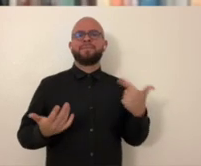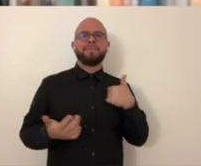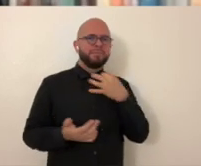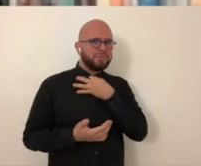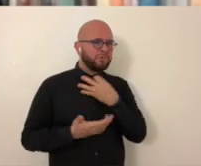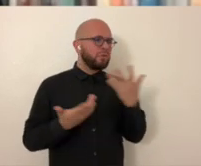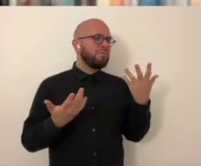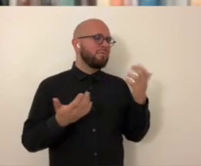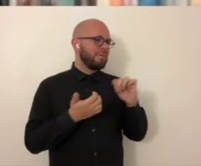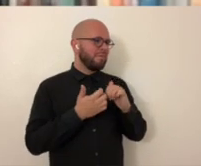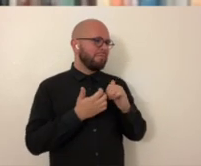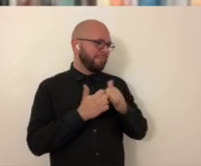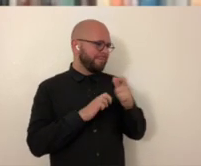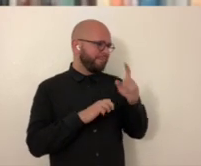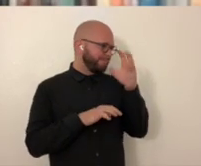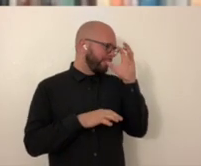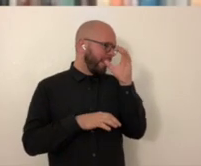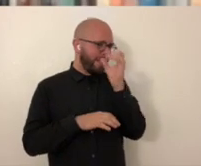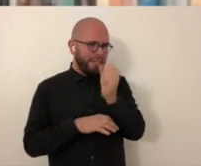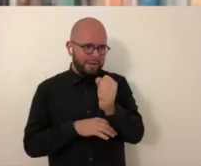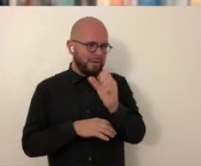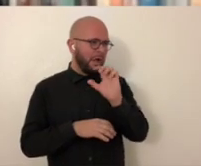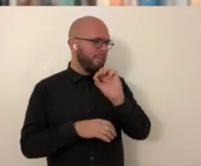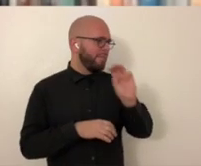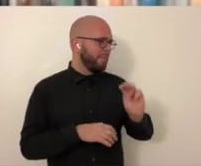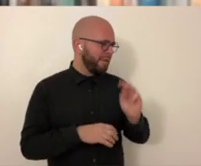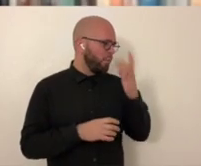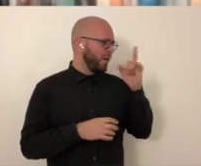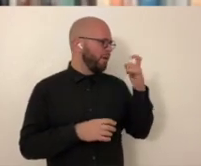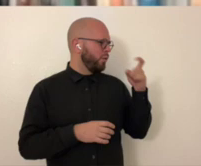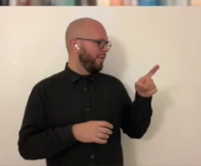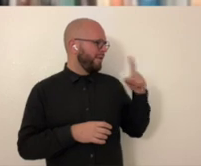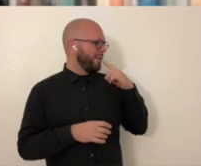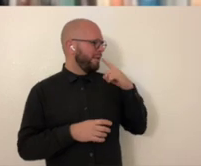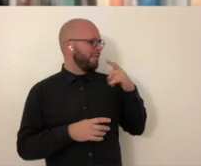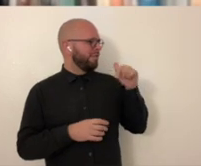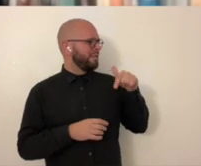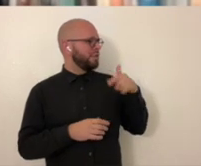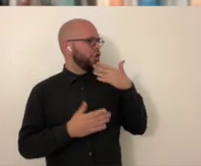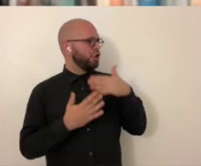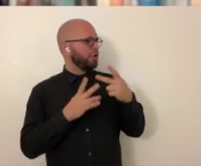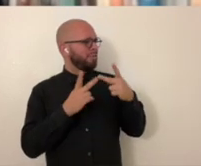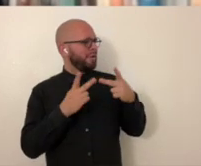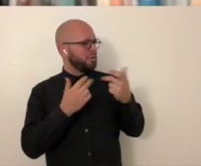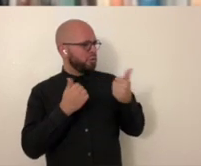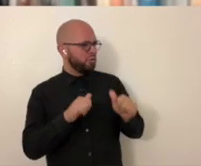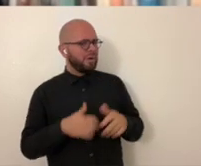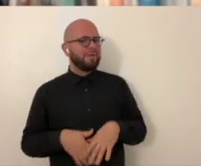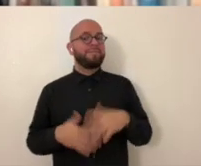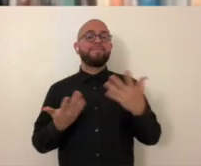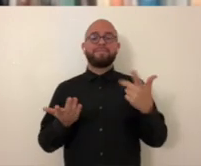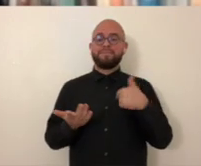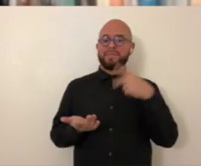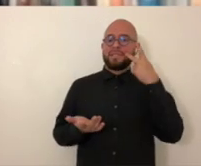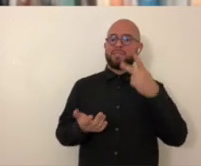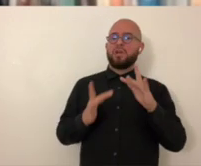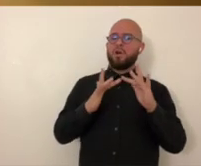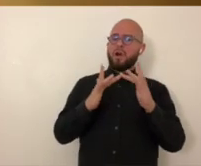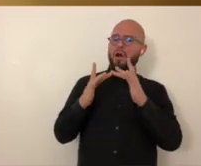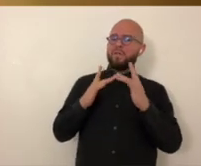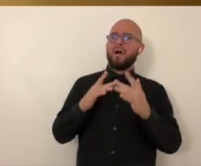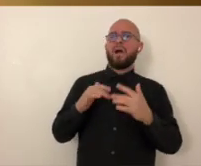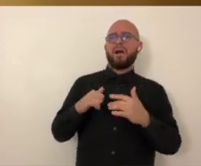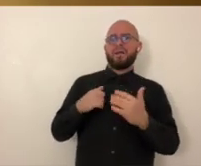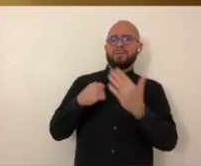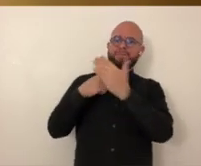of this again. What brought you to Opulent Mobility? What made you think this would be a good place to try?